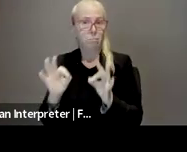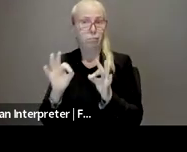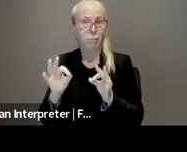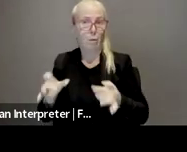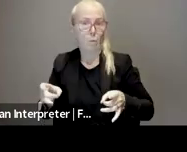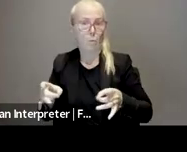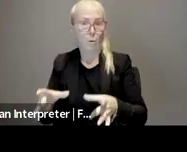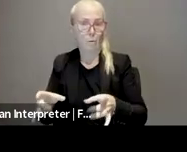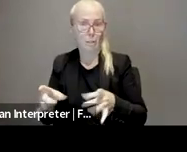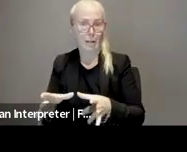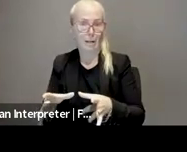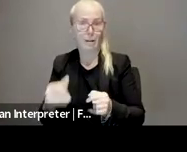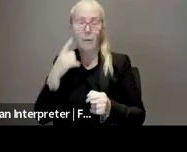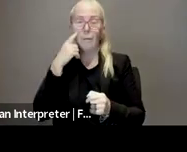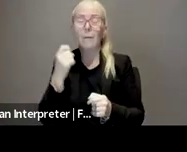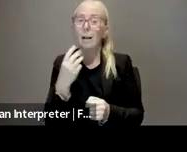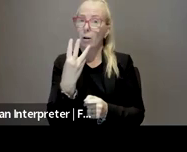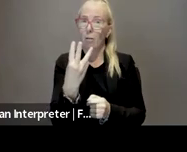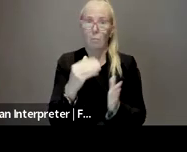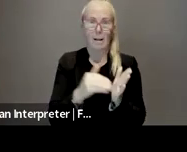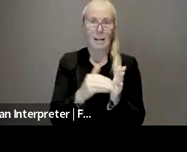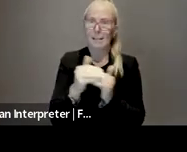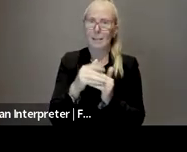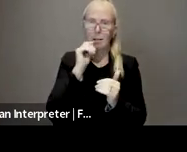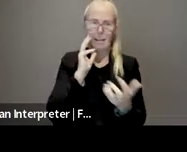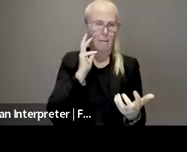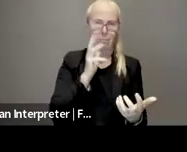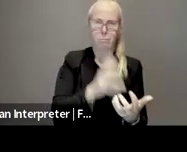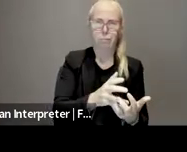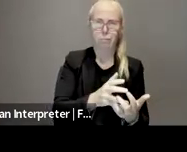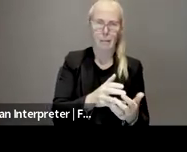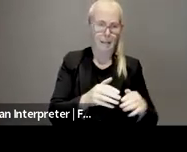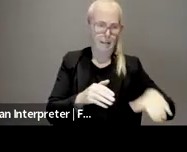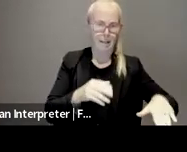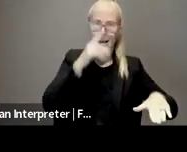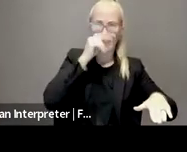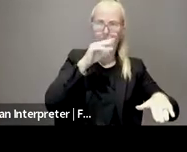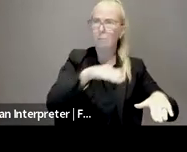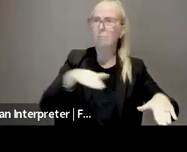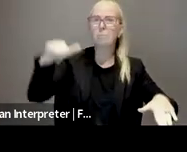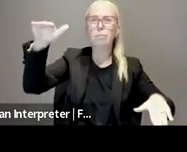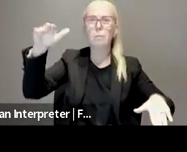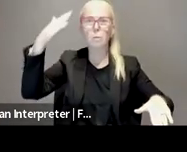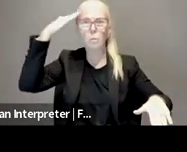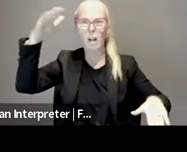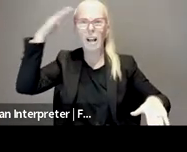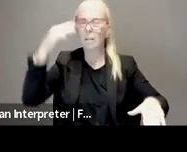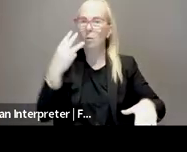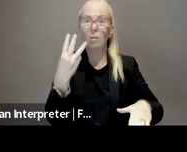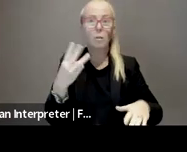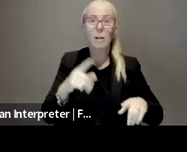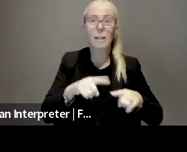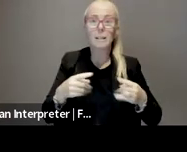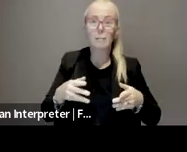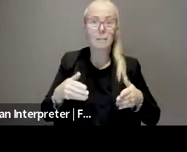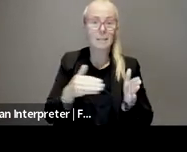almost anyone, from a young child to an older adult, and the needs vary little. Laterals and other postural supports can be configured easily, making a